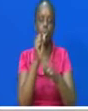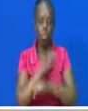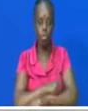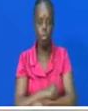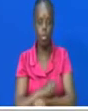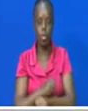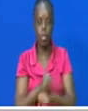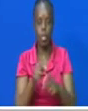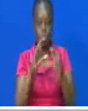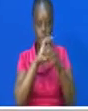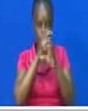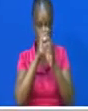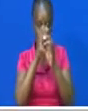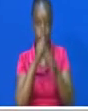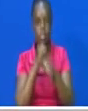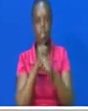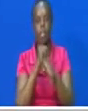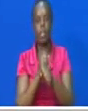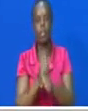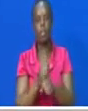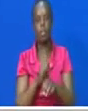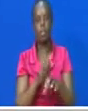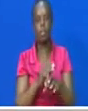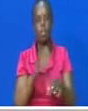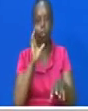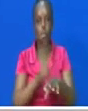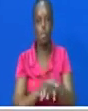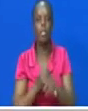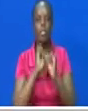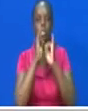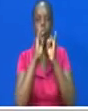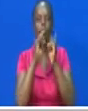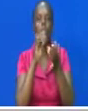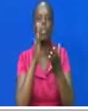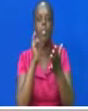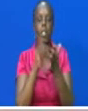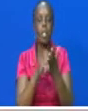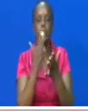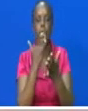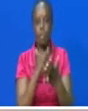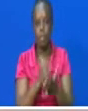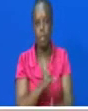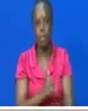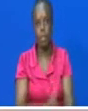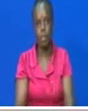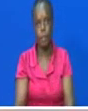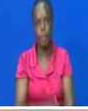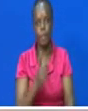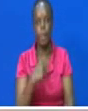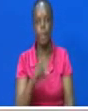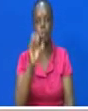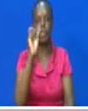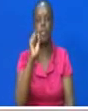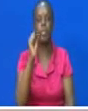are carried out on them in the laboratory to get the information that is required. Those are samples.